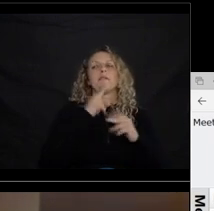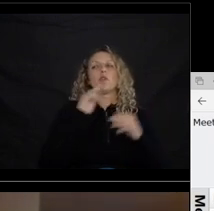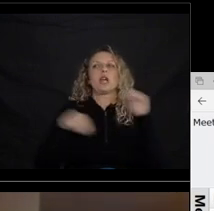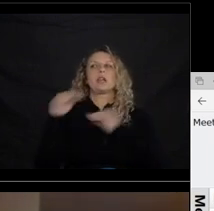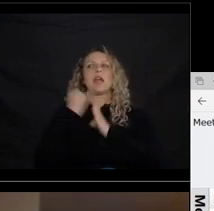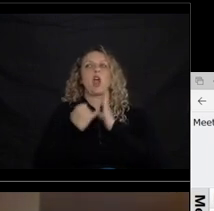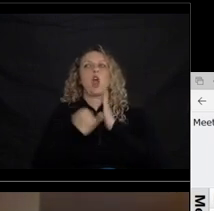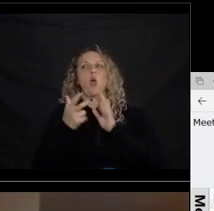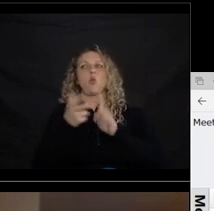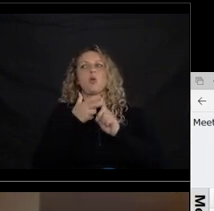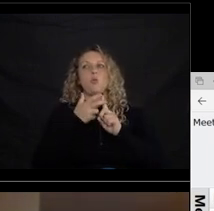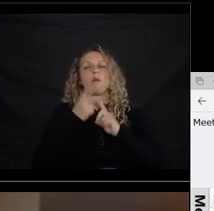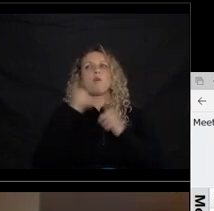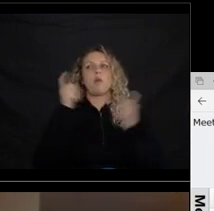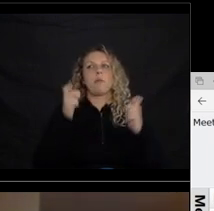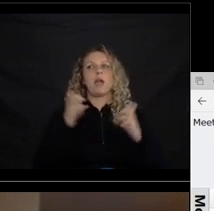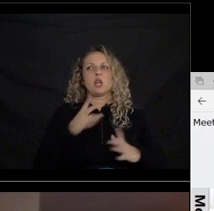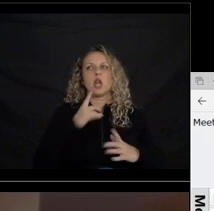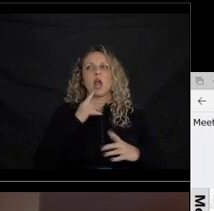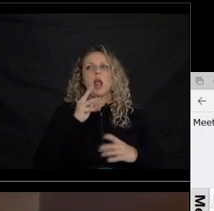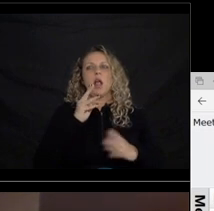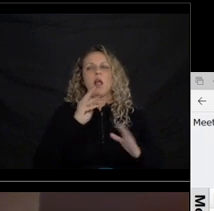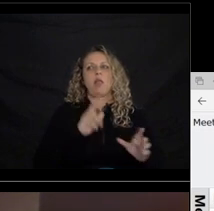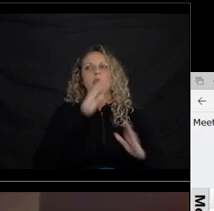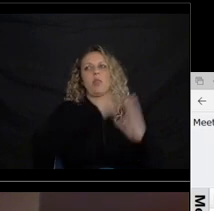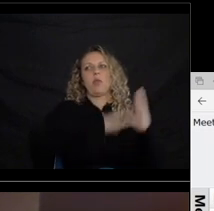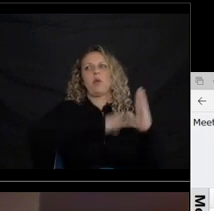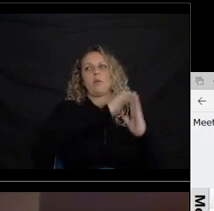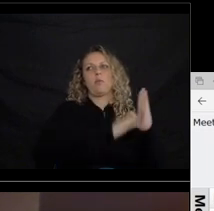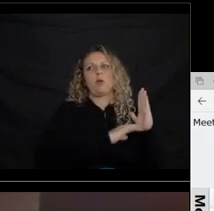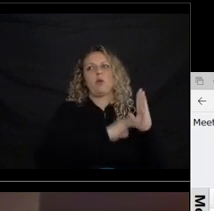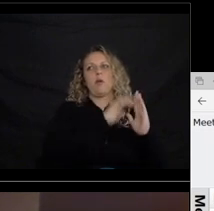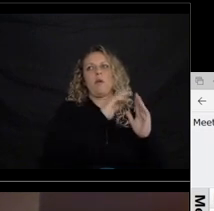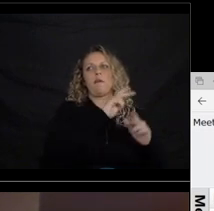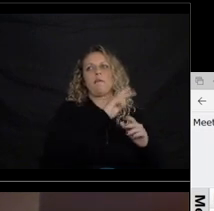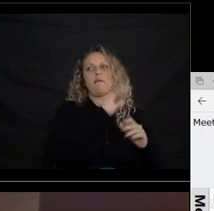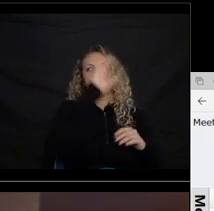recruitment for public arts manager, and the mural installation at Fire Station 1.